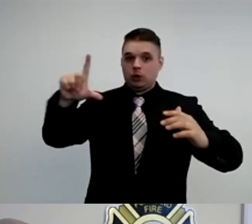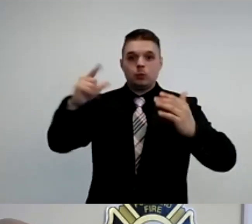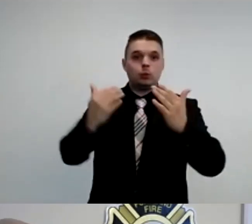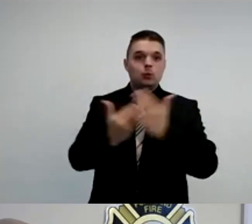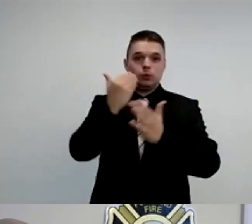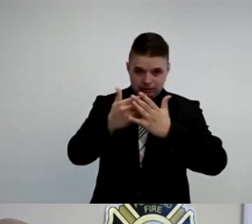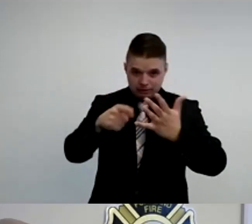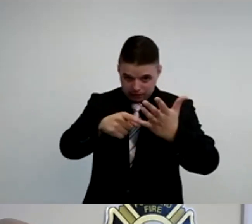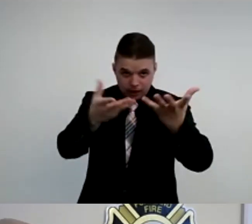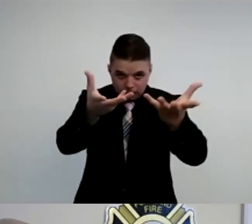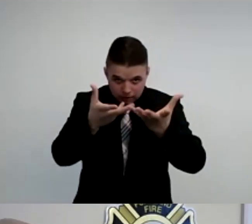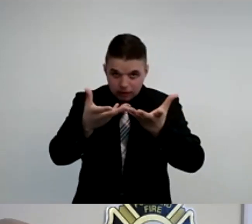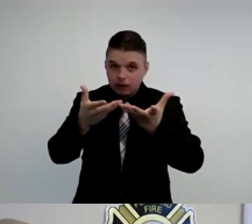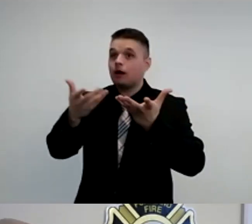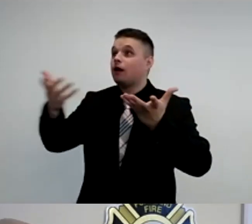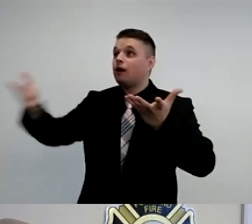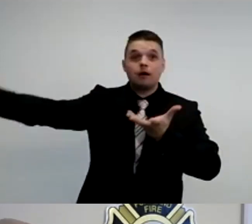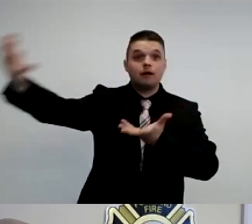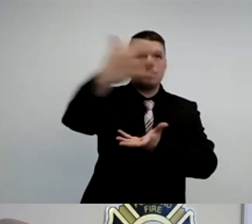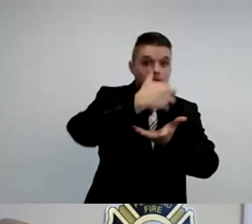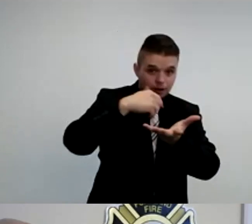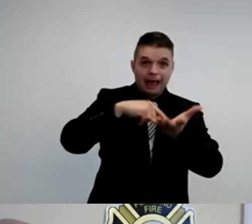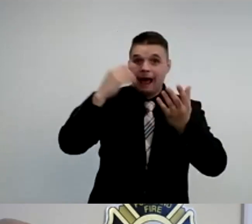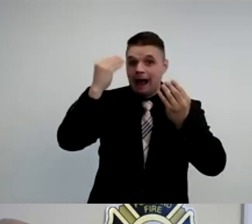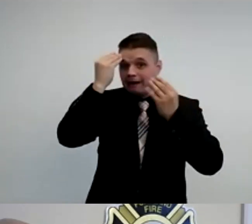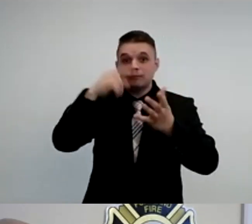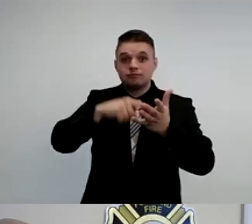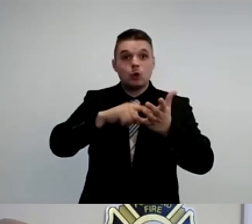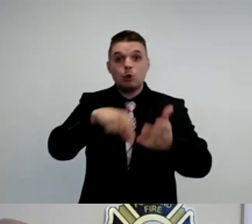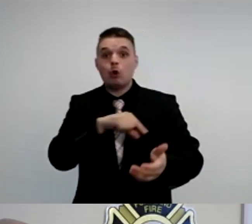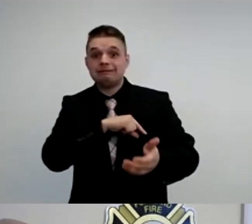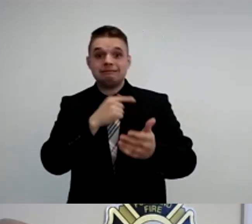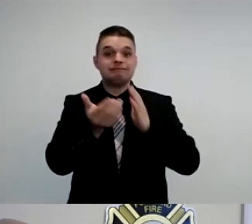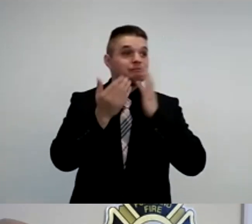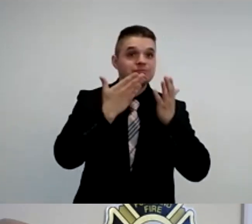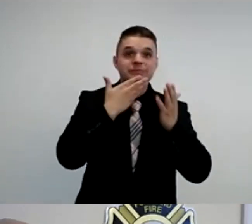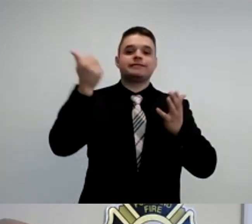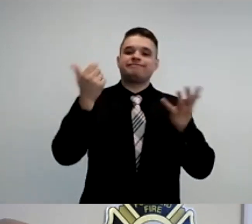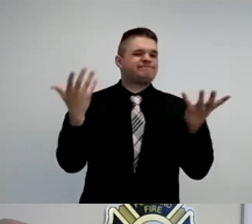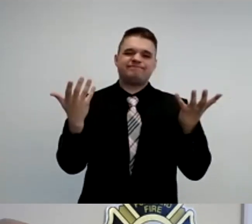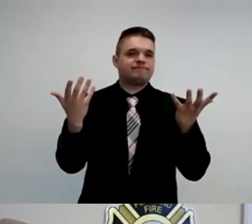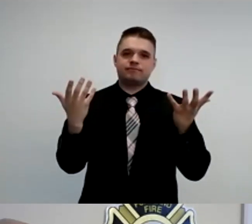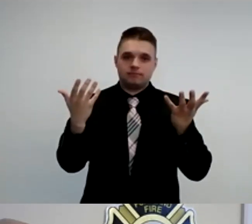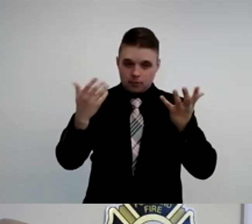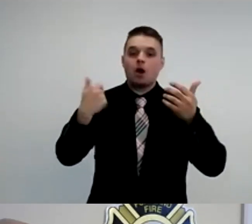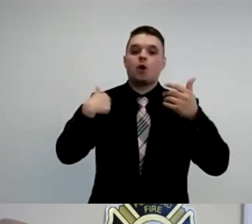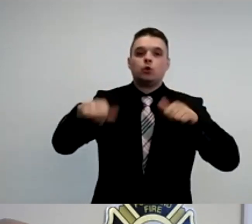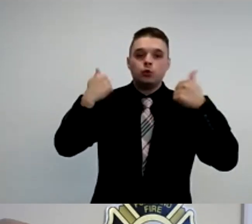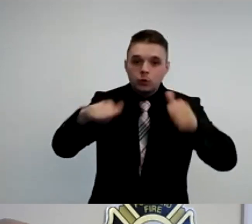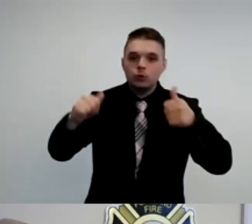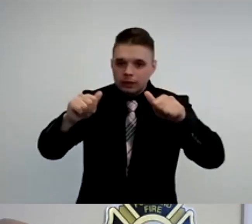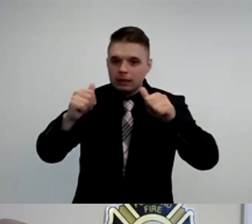is. And that before we can sort of use it to apply to how widespread or how